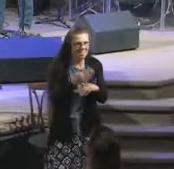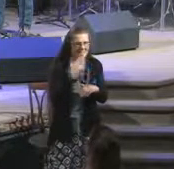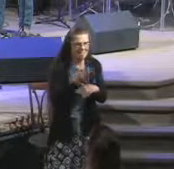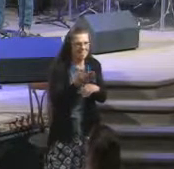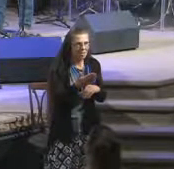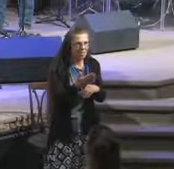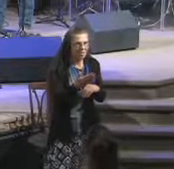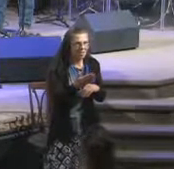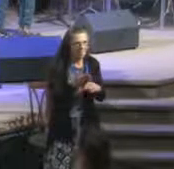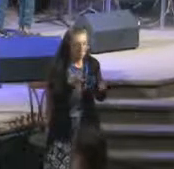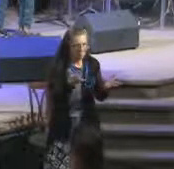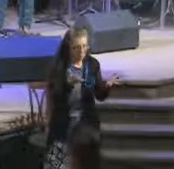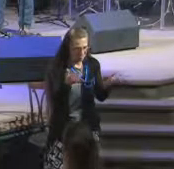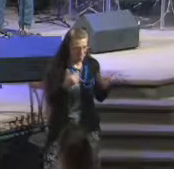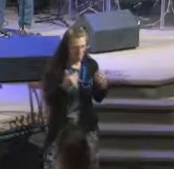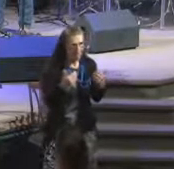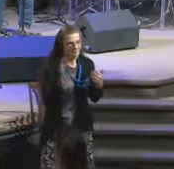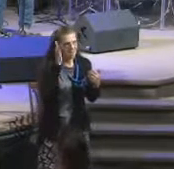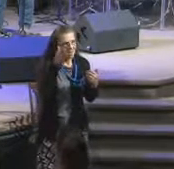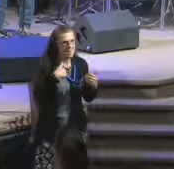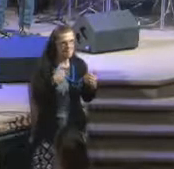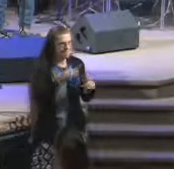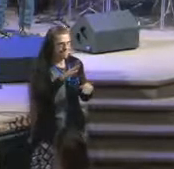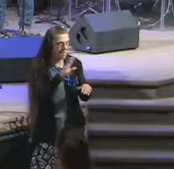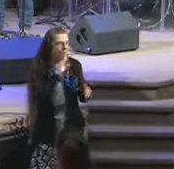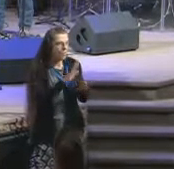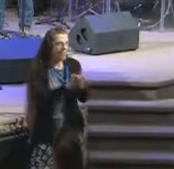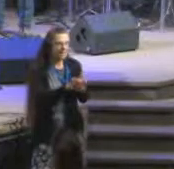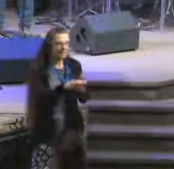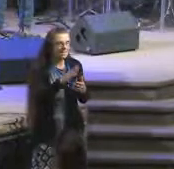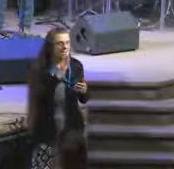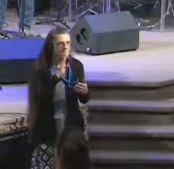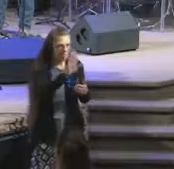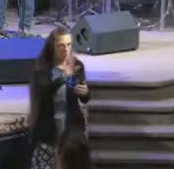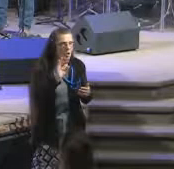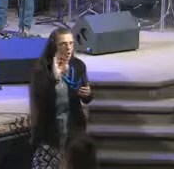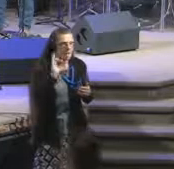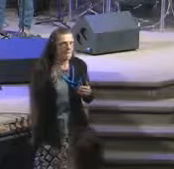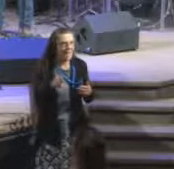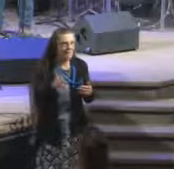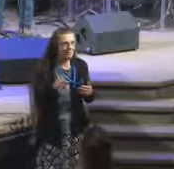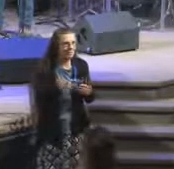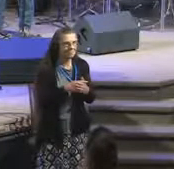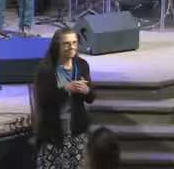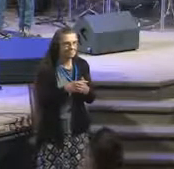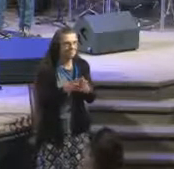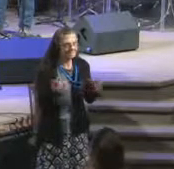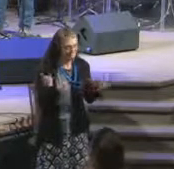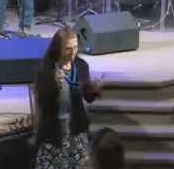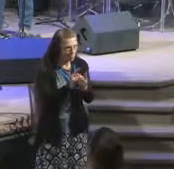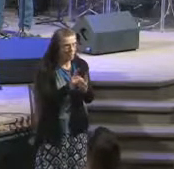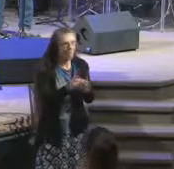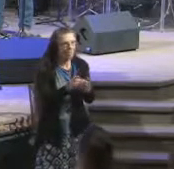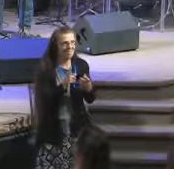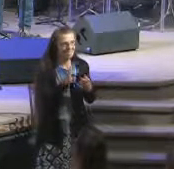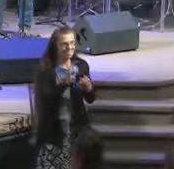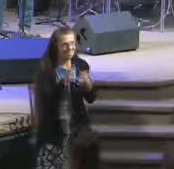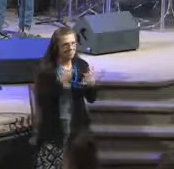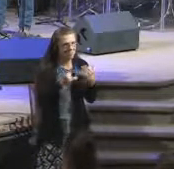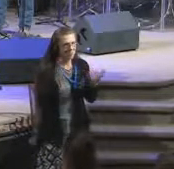Thank you for the privilege of allowing my wife and I to be your pastor. It's a joy to serve with you. Turn to